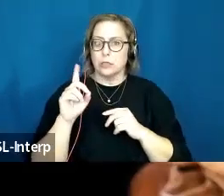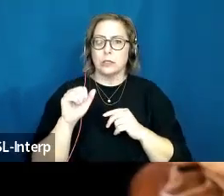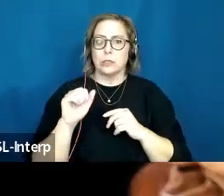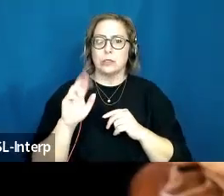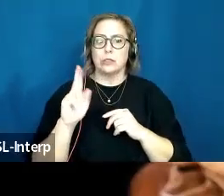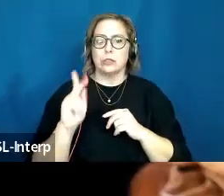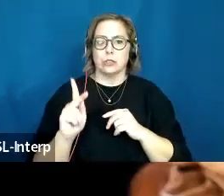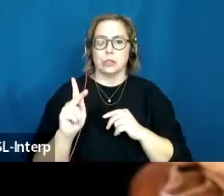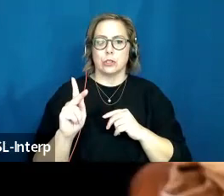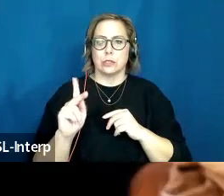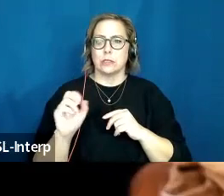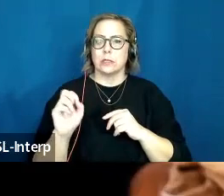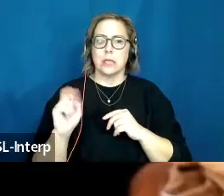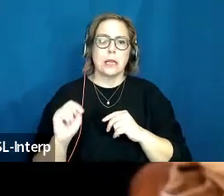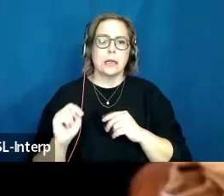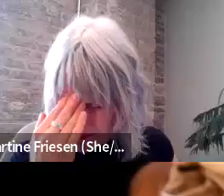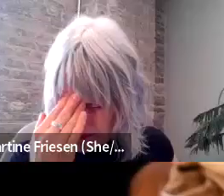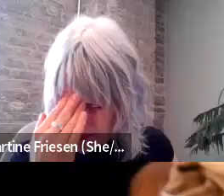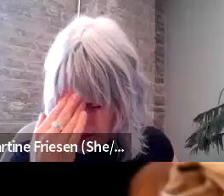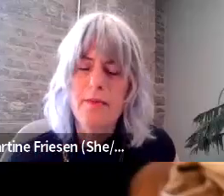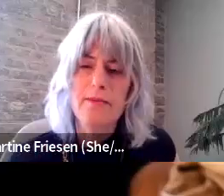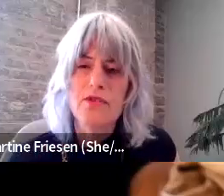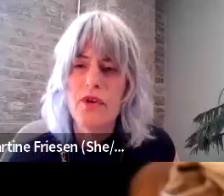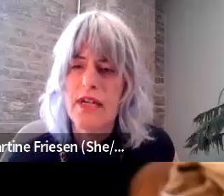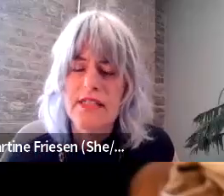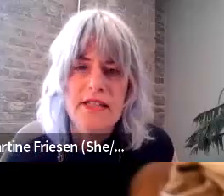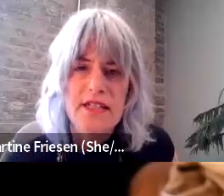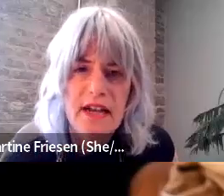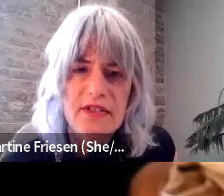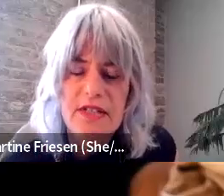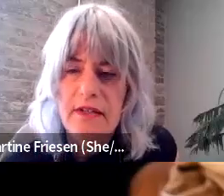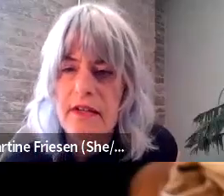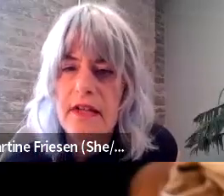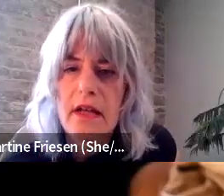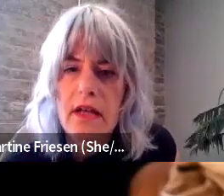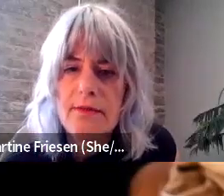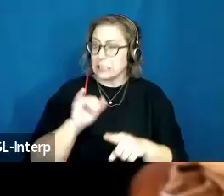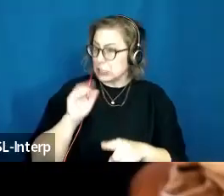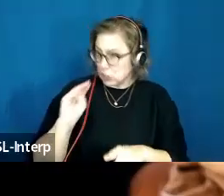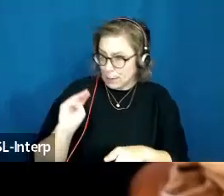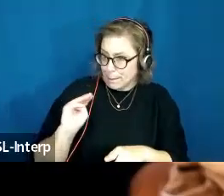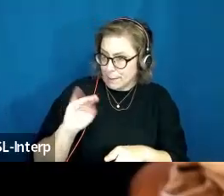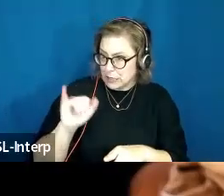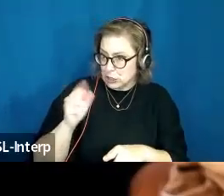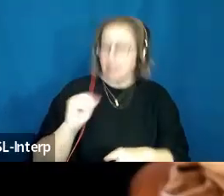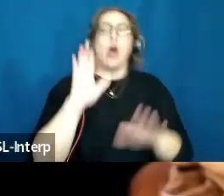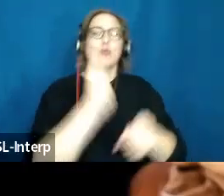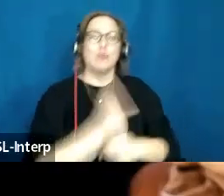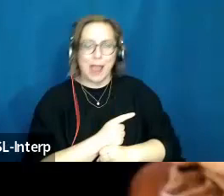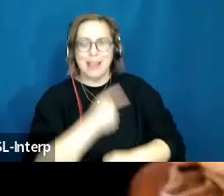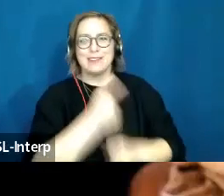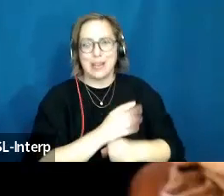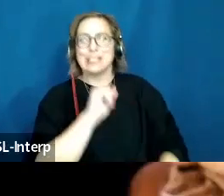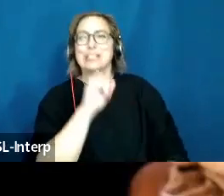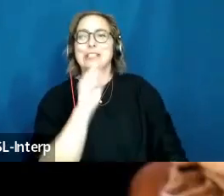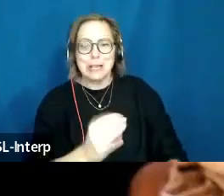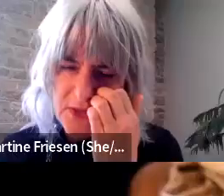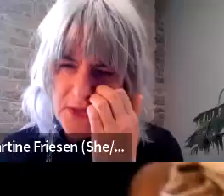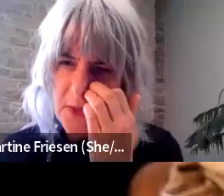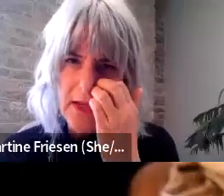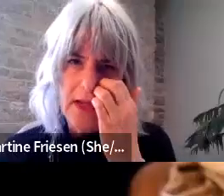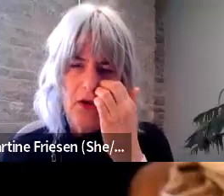Oh, I can't remember his name. I'm sorry. I did have his Jim. Yes, thank you.